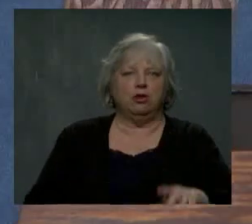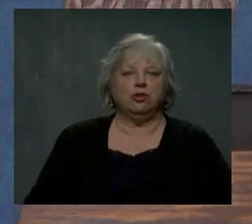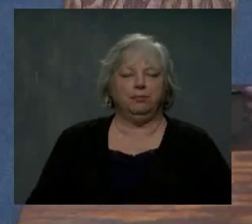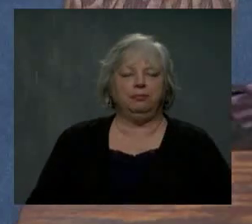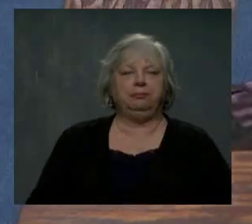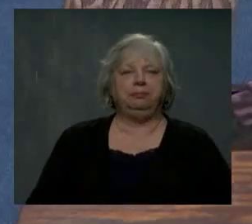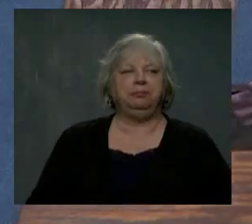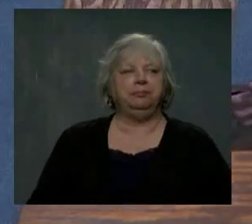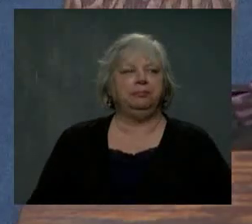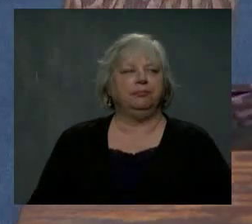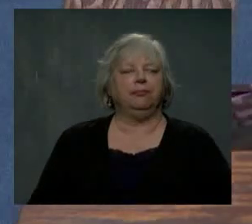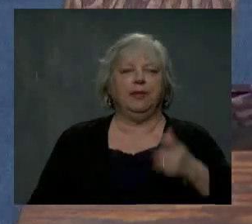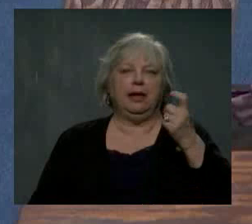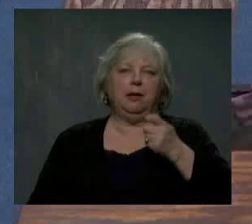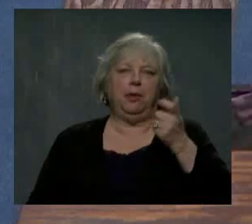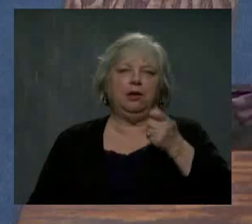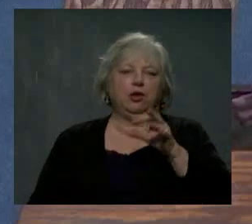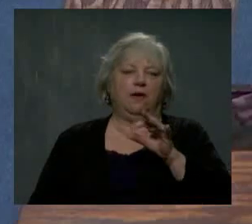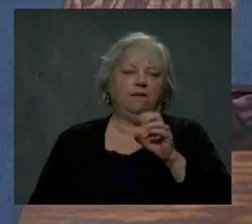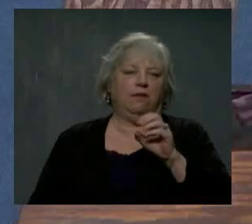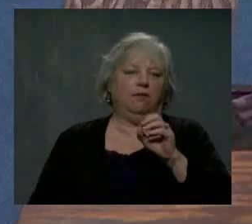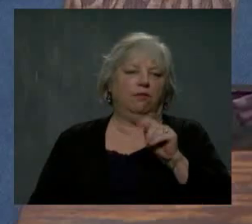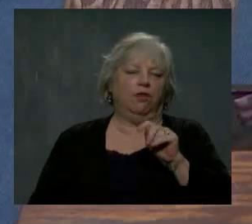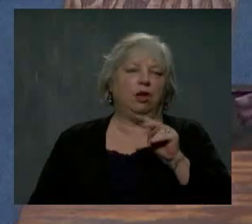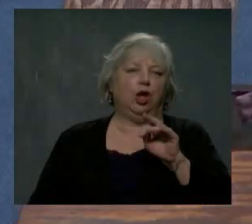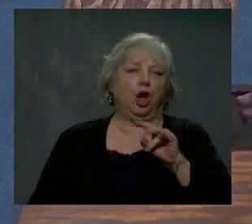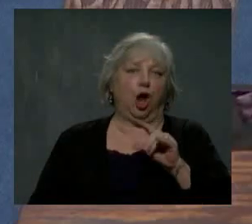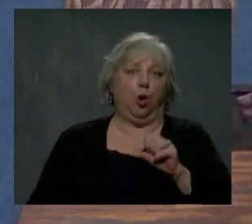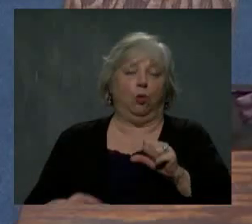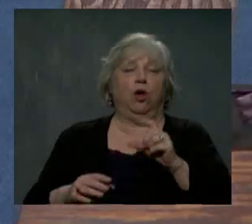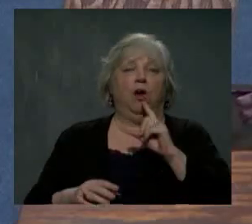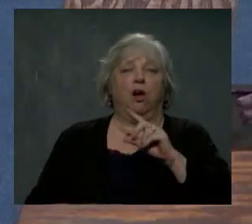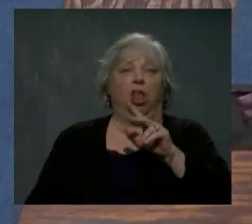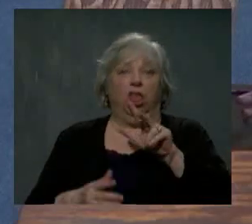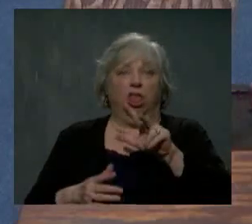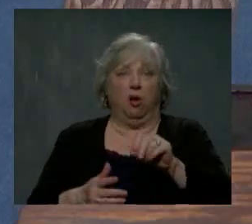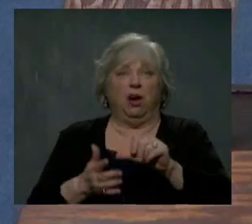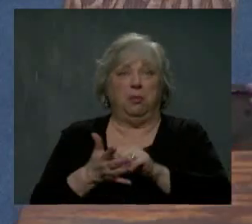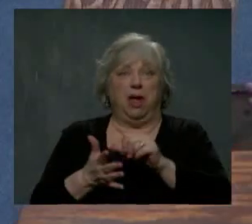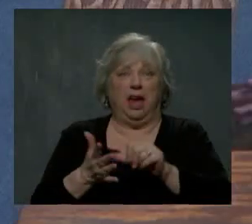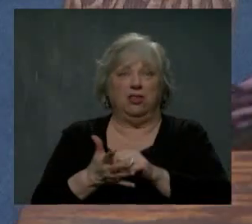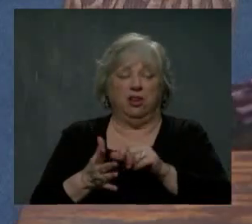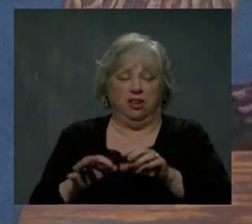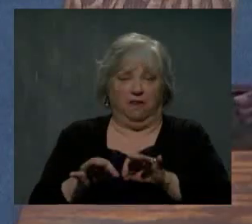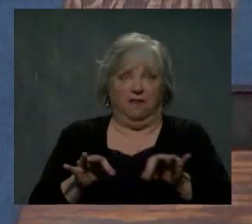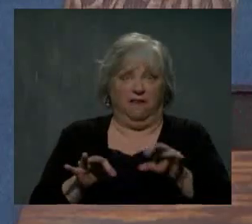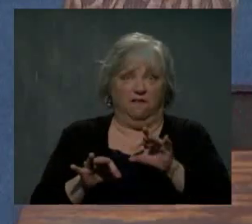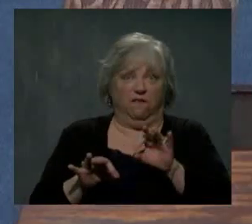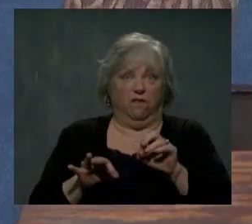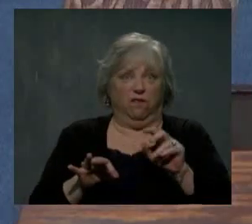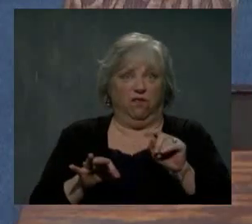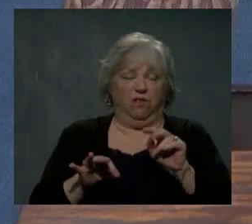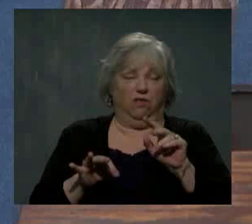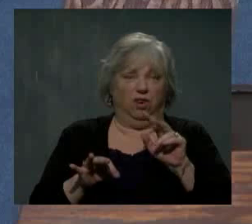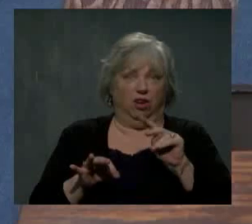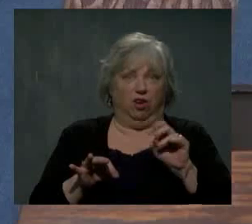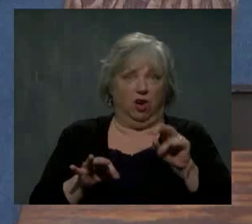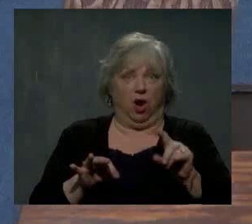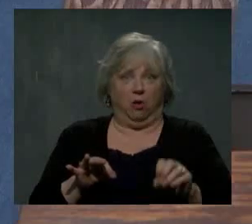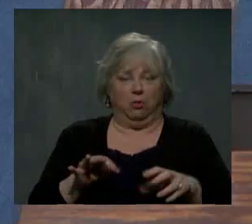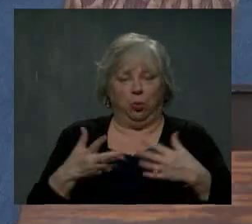The pension footnote disclosures alone for the city are 30 pages of our comprehensive annual financial